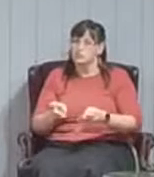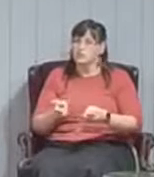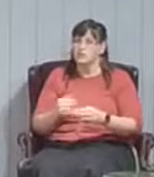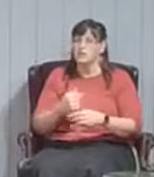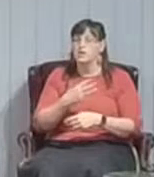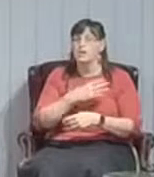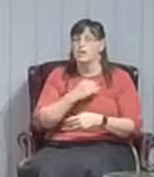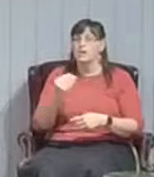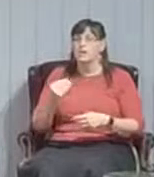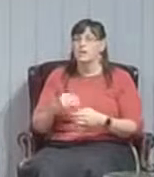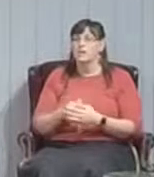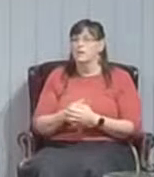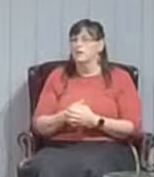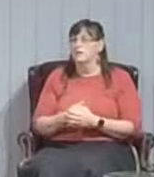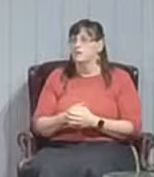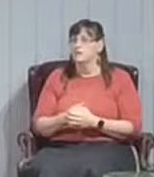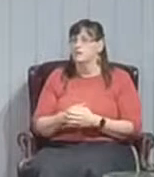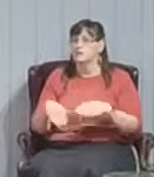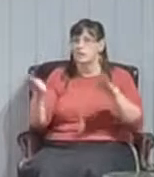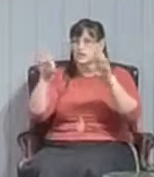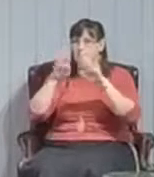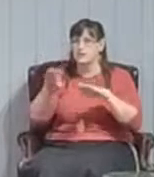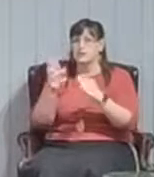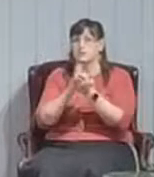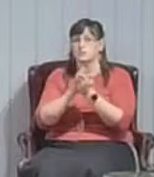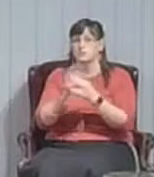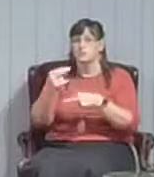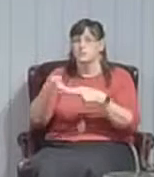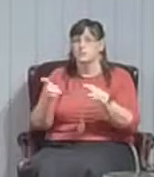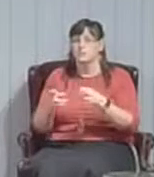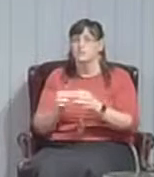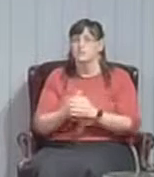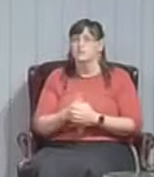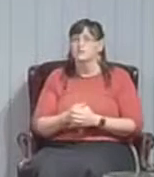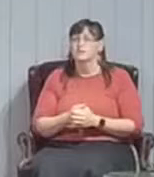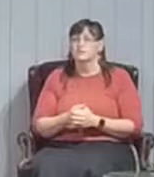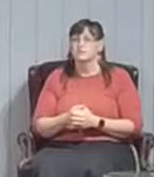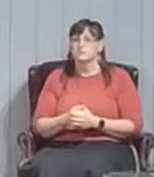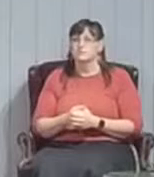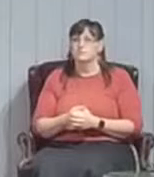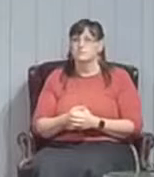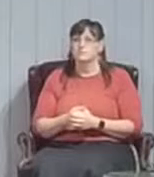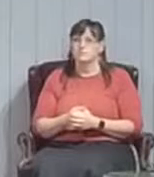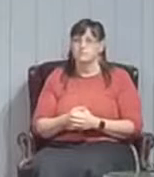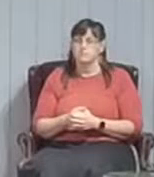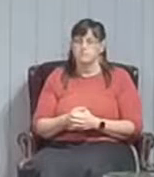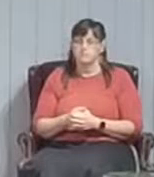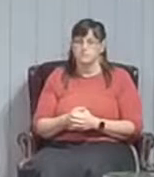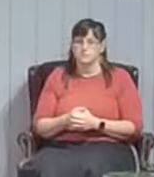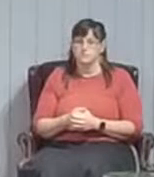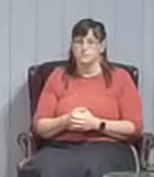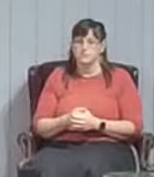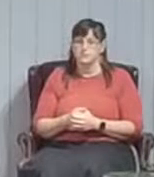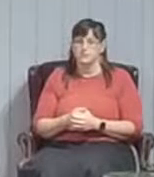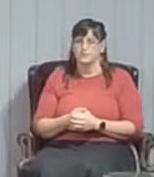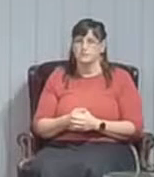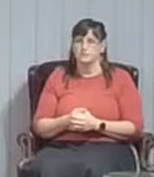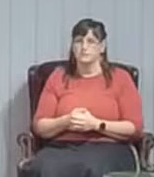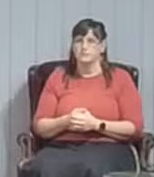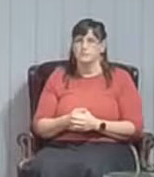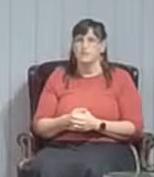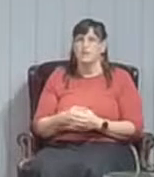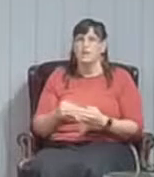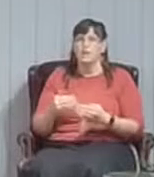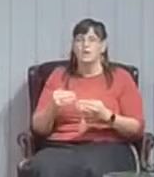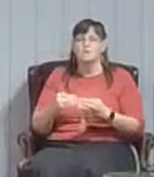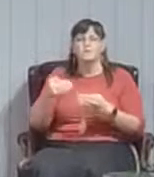half of the gas station, and it was like where the garage would have been, and things like that, and I would go when,